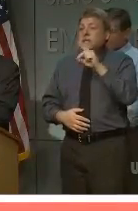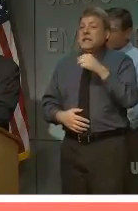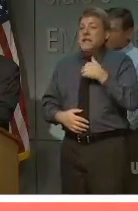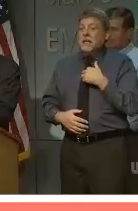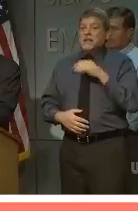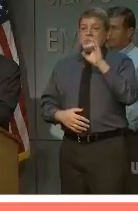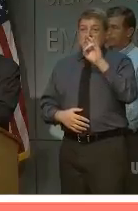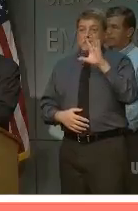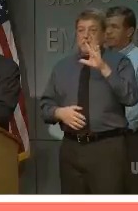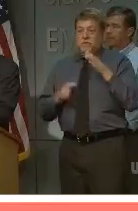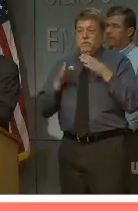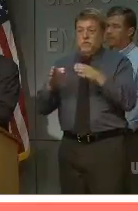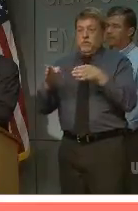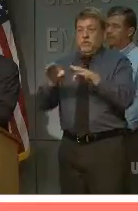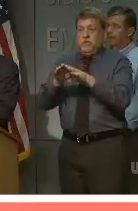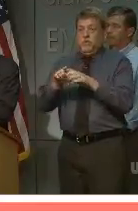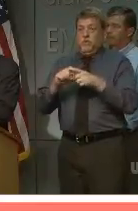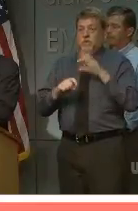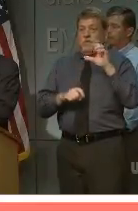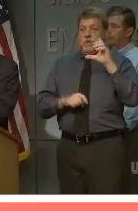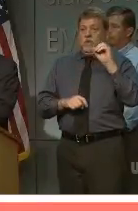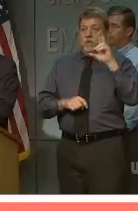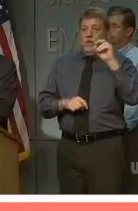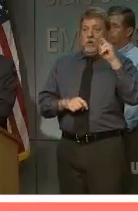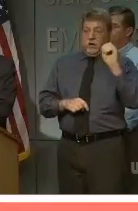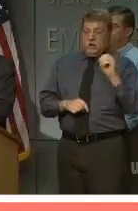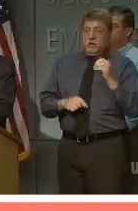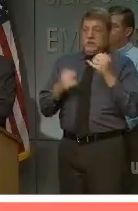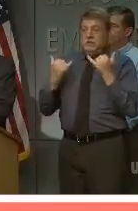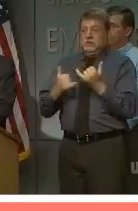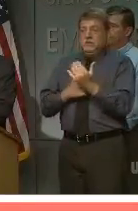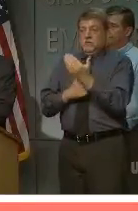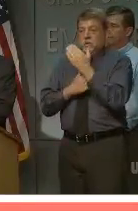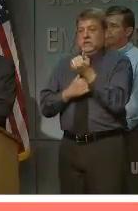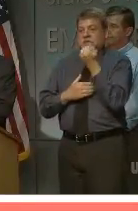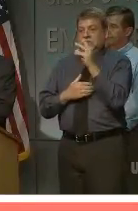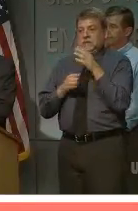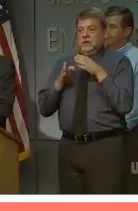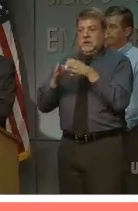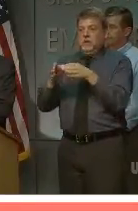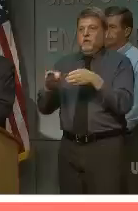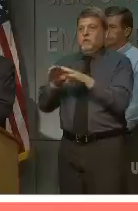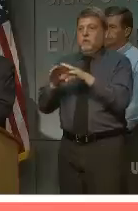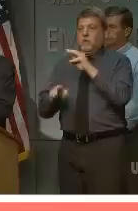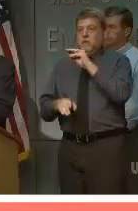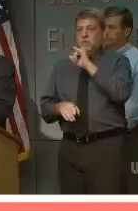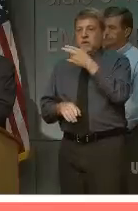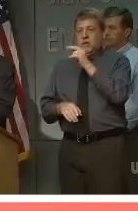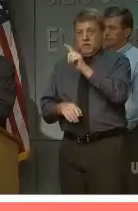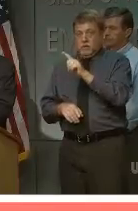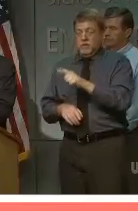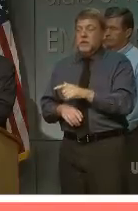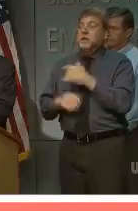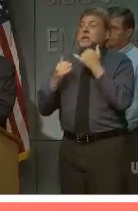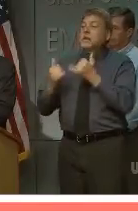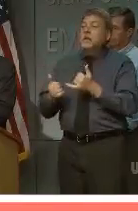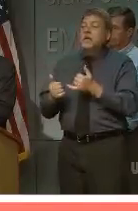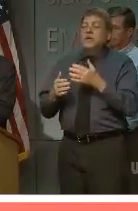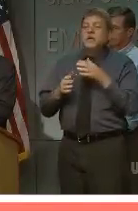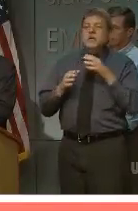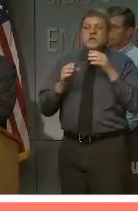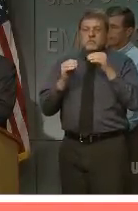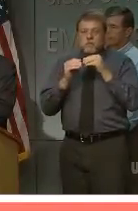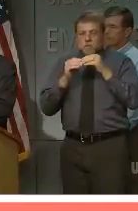from Florence. This morning at 10 o'clock, we had 16 roads closed from Michael, and now we're focused